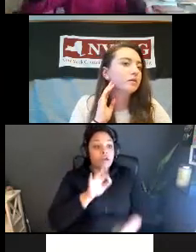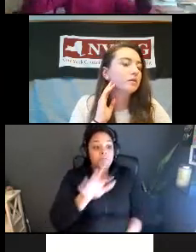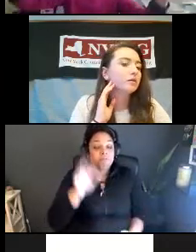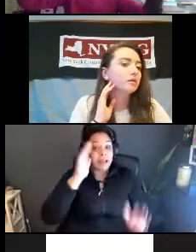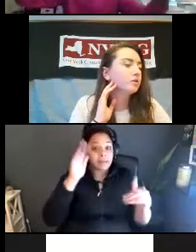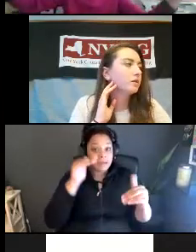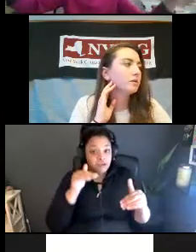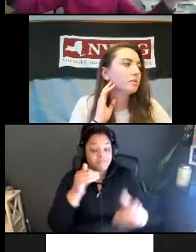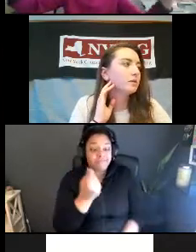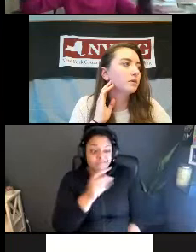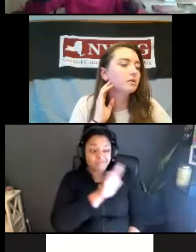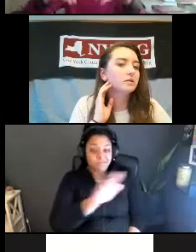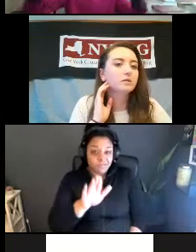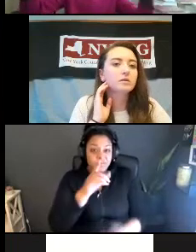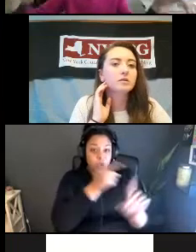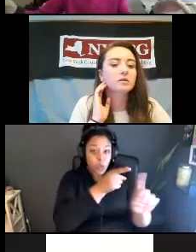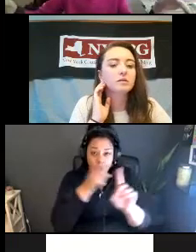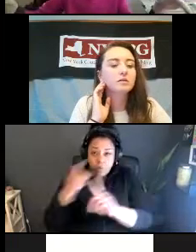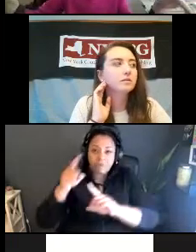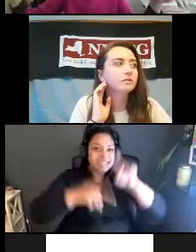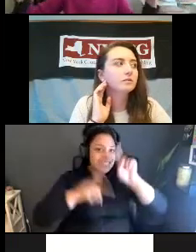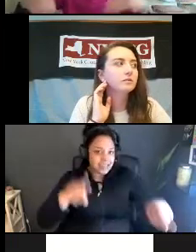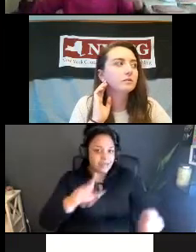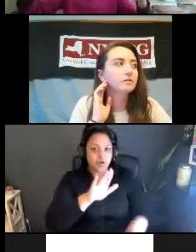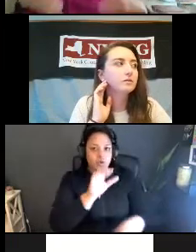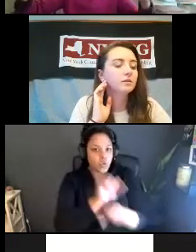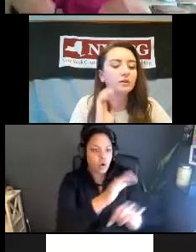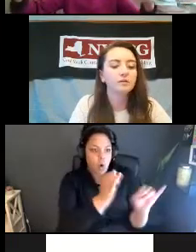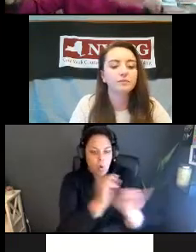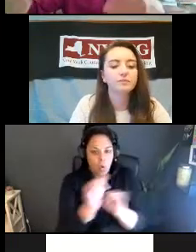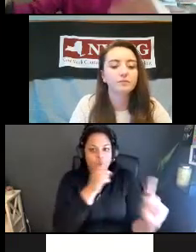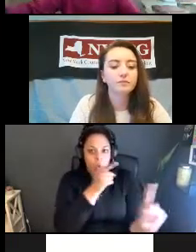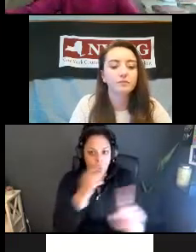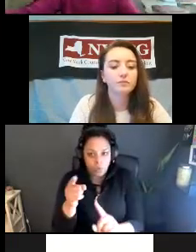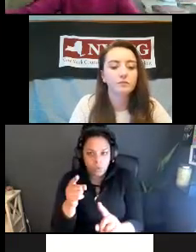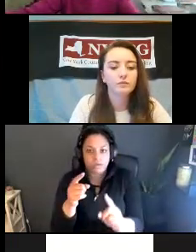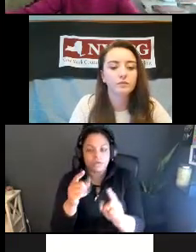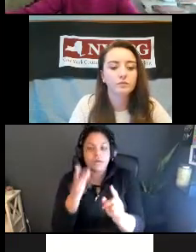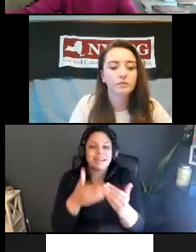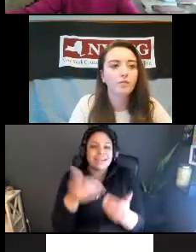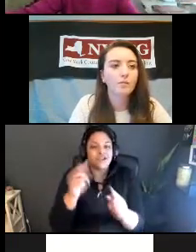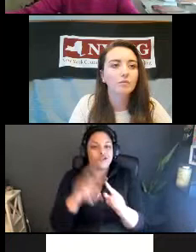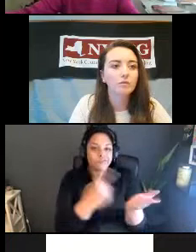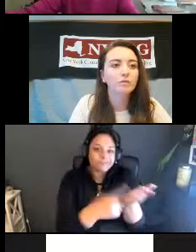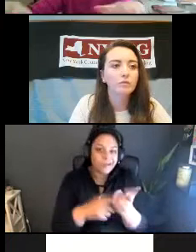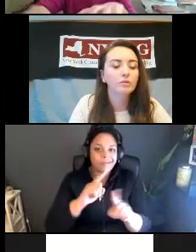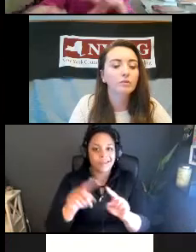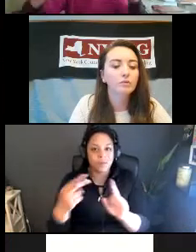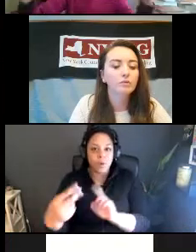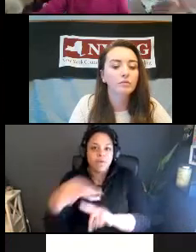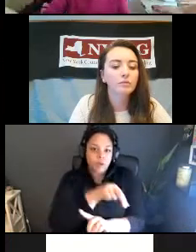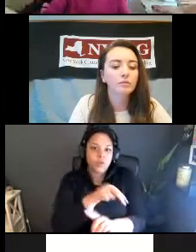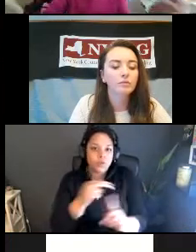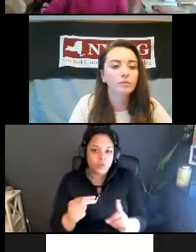that everybody's going to be working on their own gambling goals, it's a lot easier from the get-go, and that